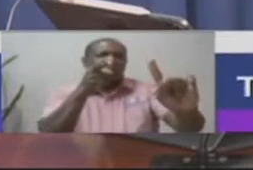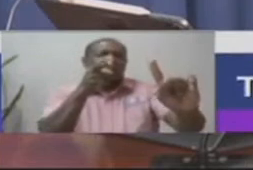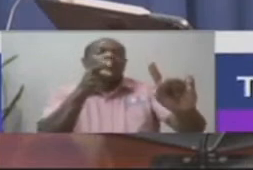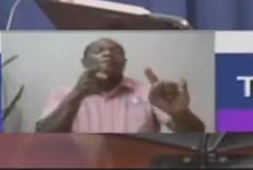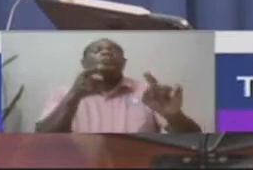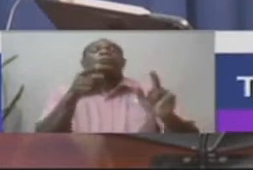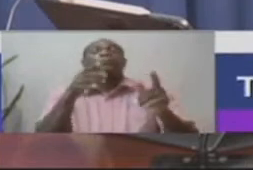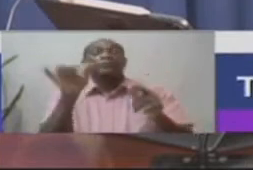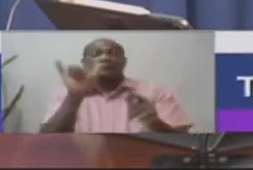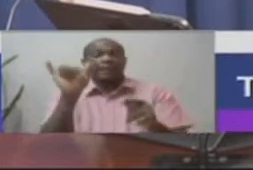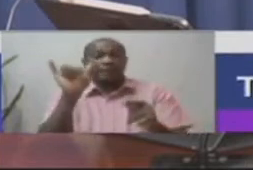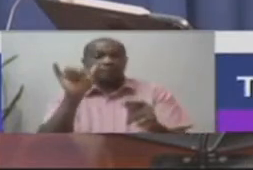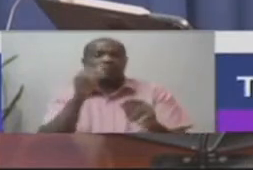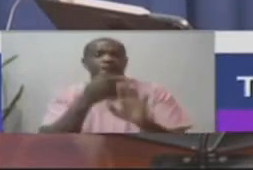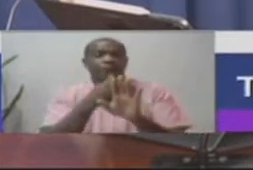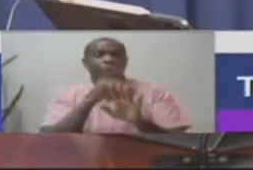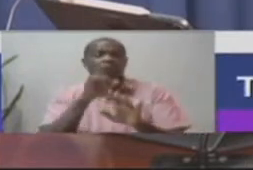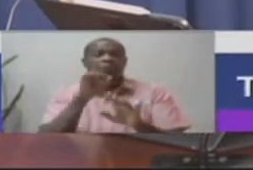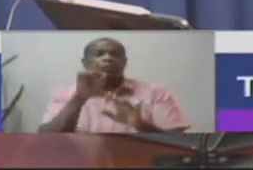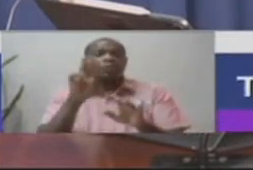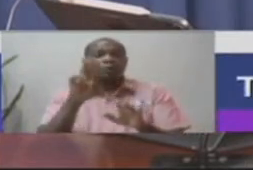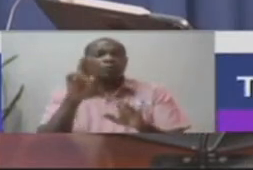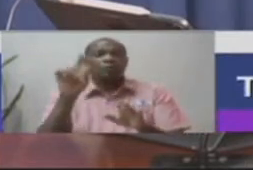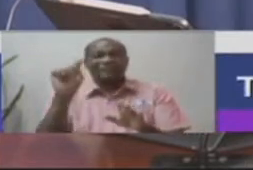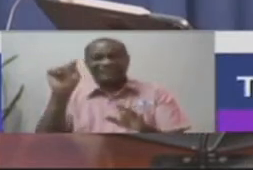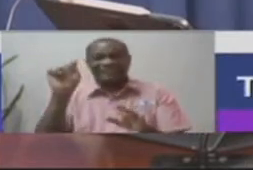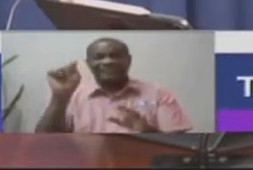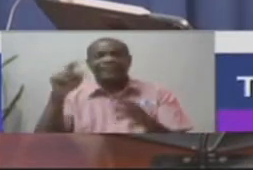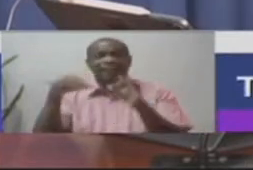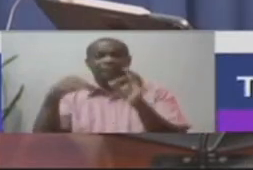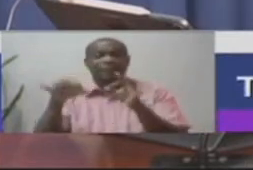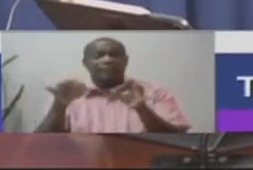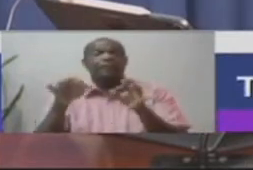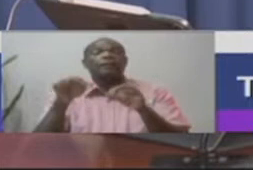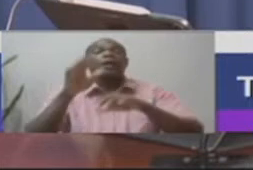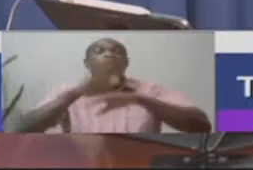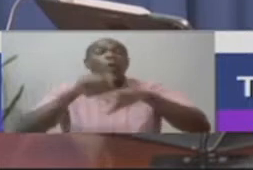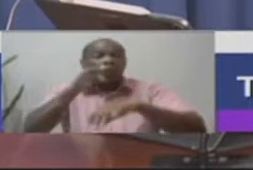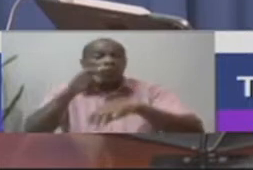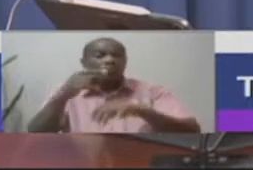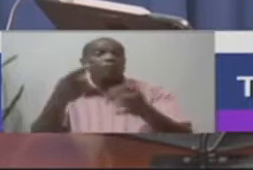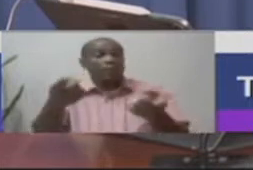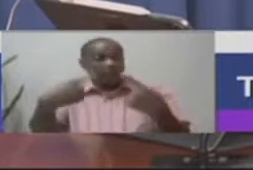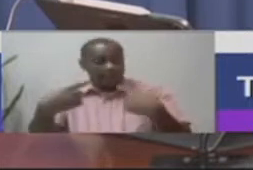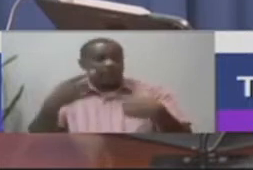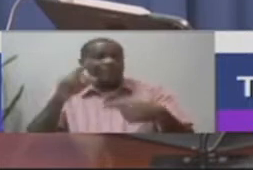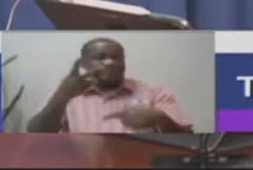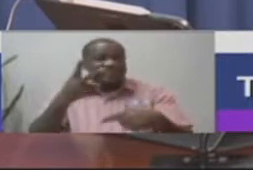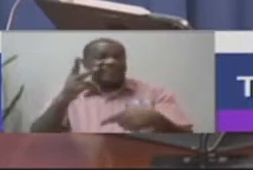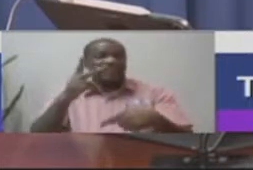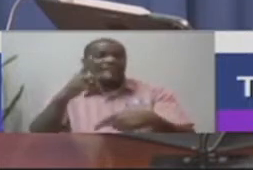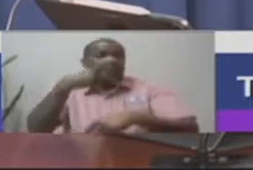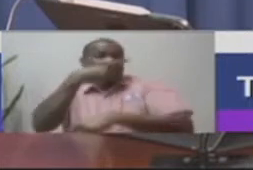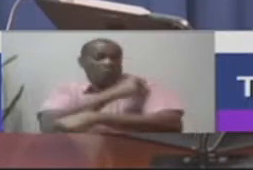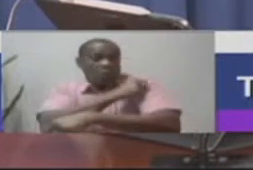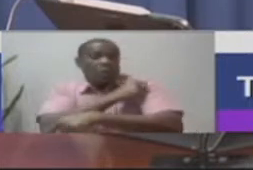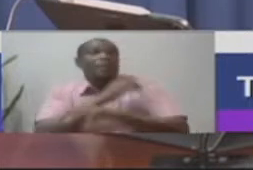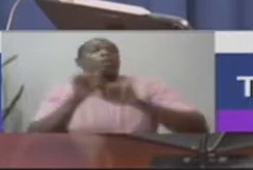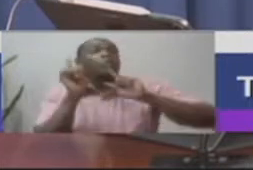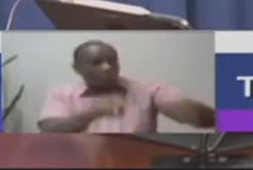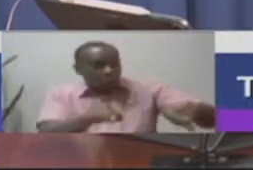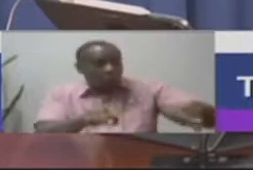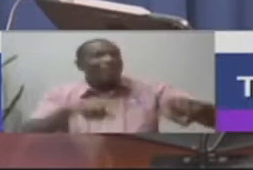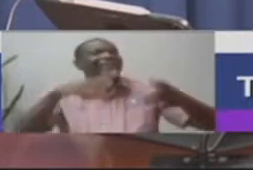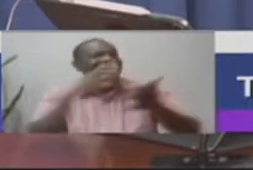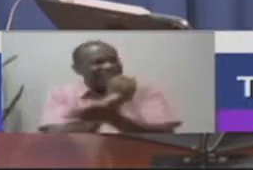please avail yourself of the opportunity to take the second dose. Okay? So that is where we are now. The